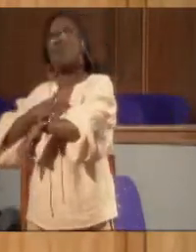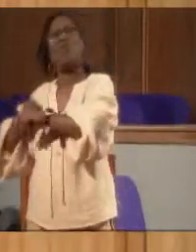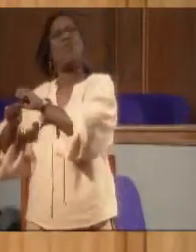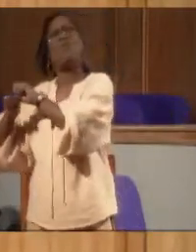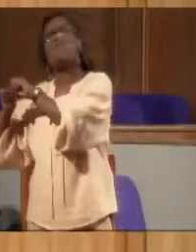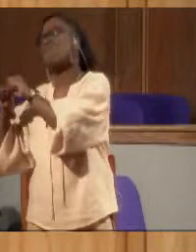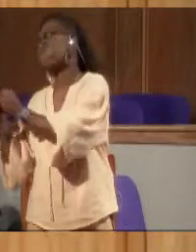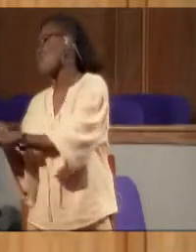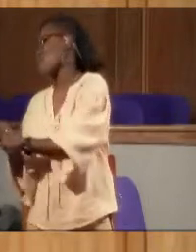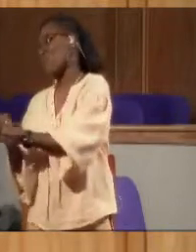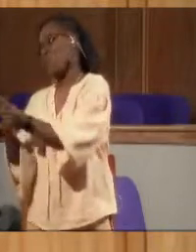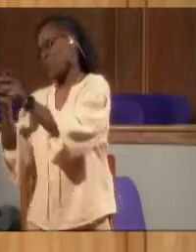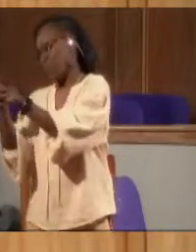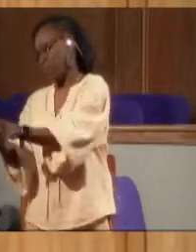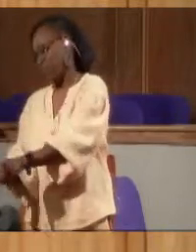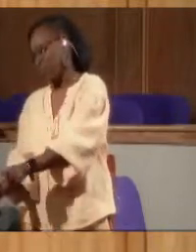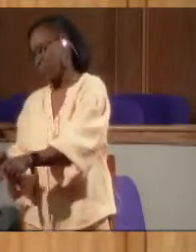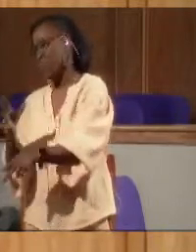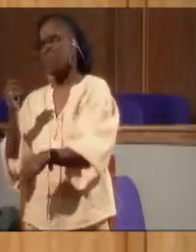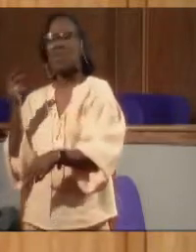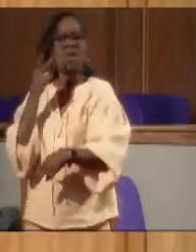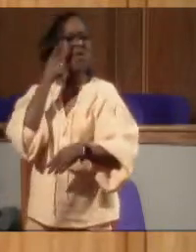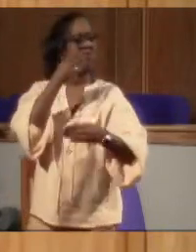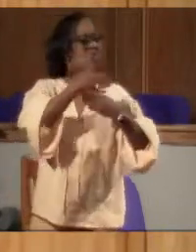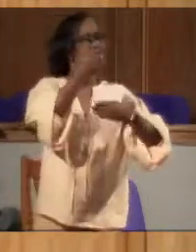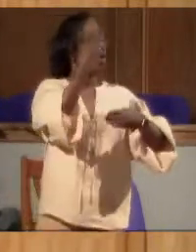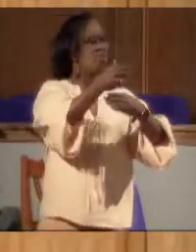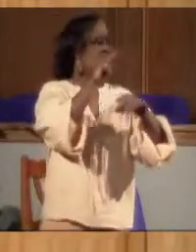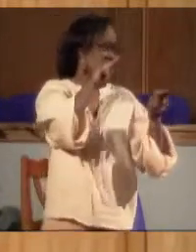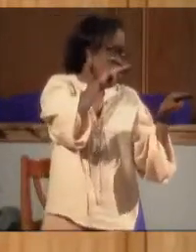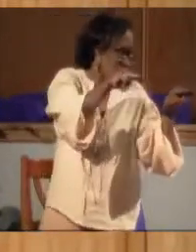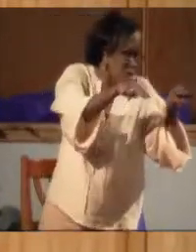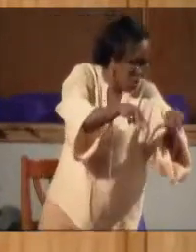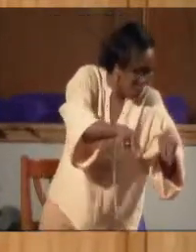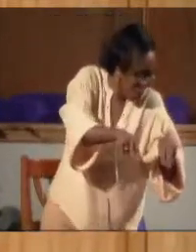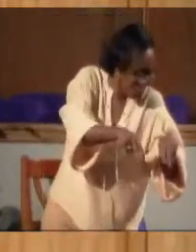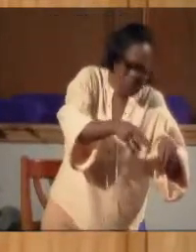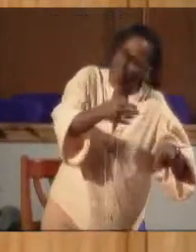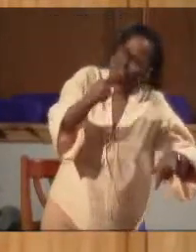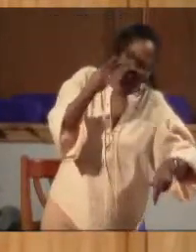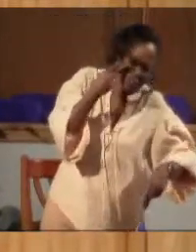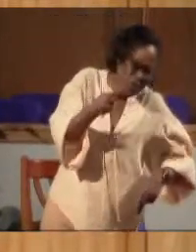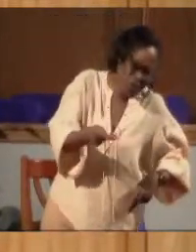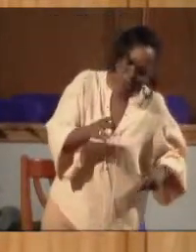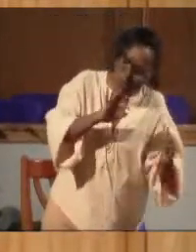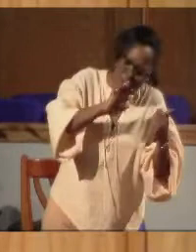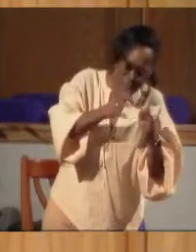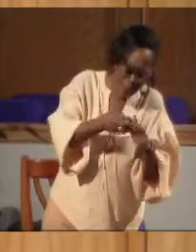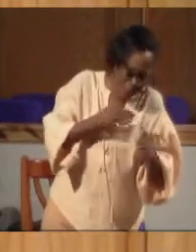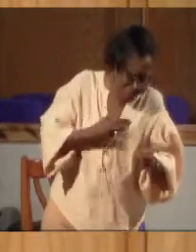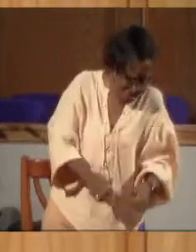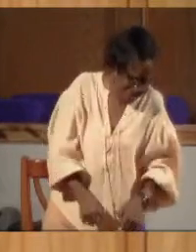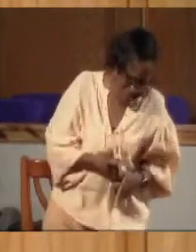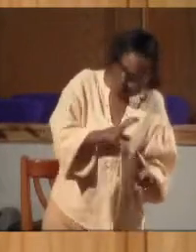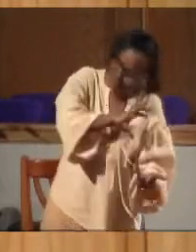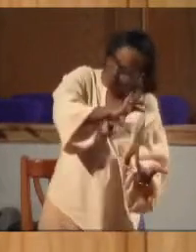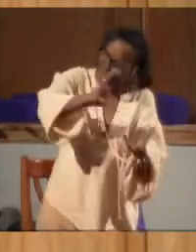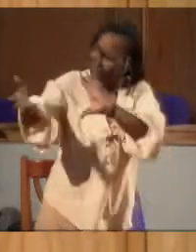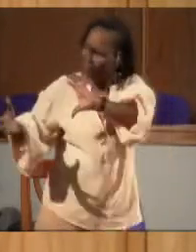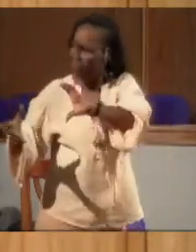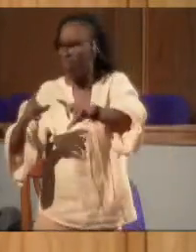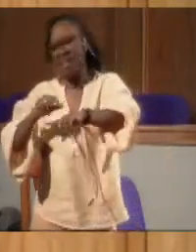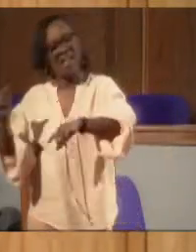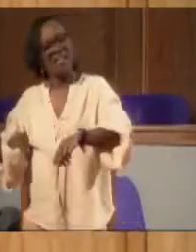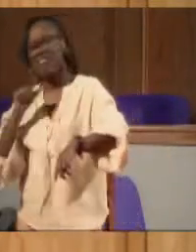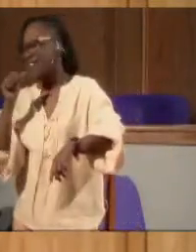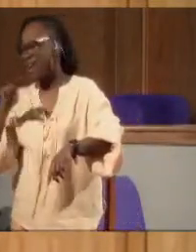brokenness. He looked out of the window of eternity and saw how jacked up my life was. But not only